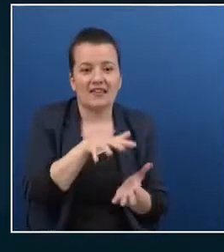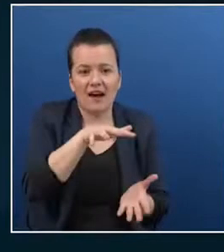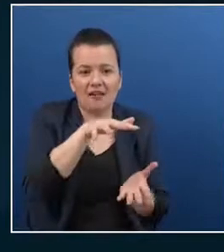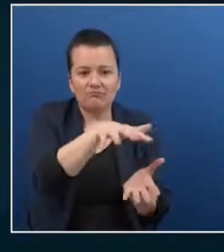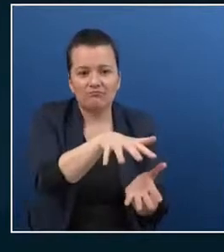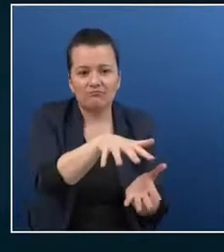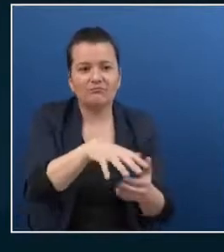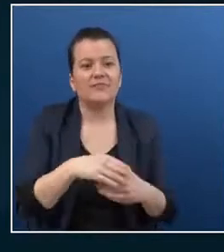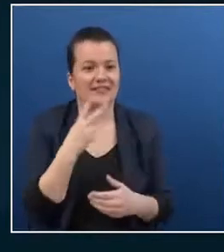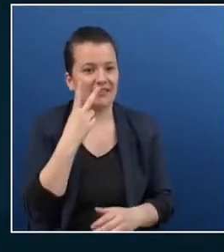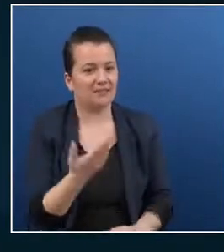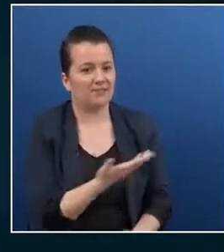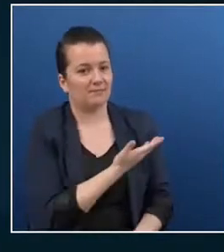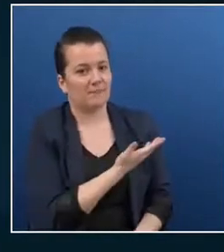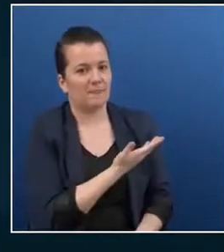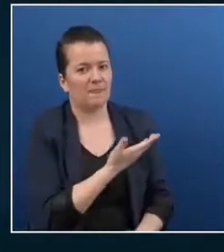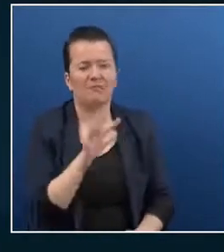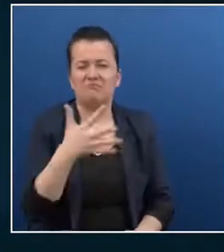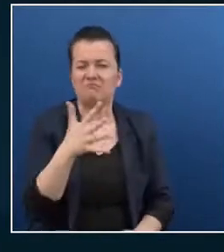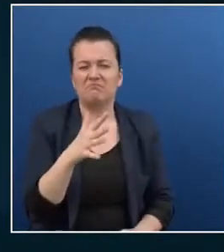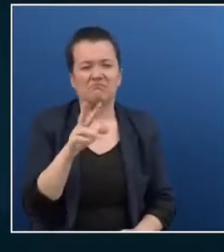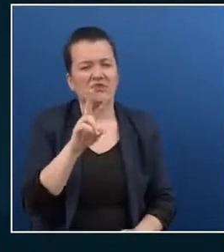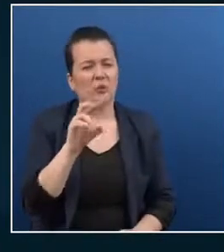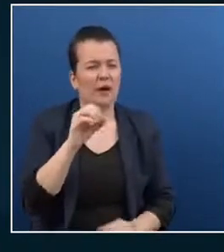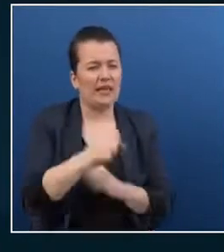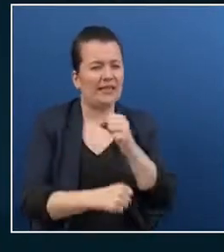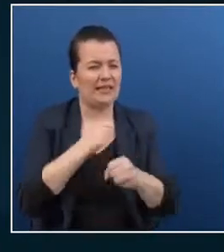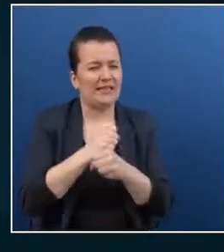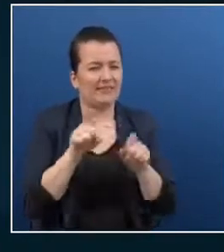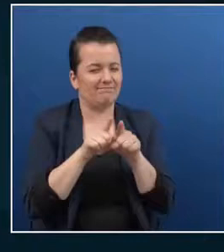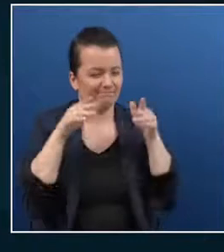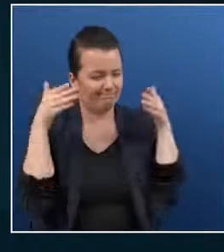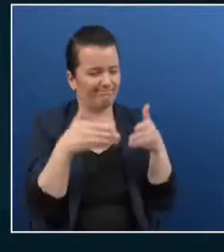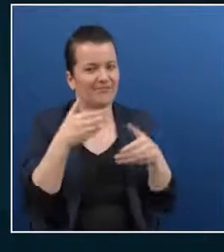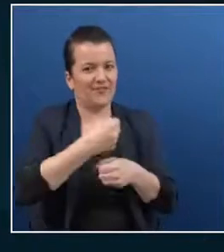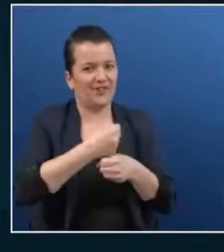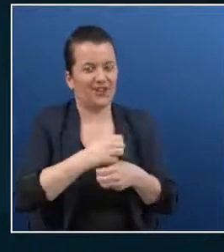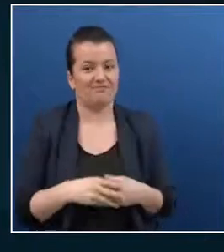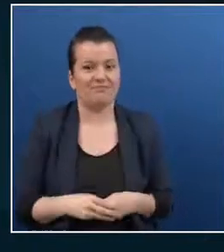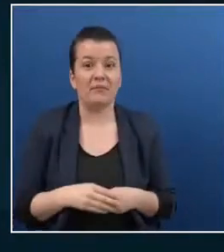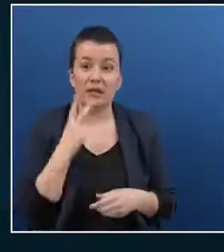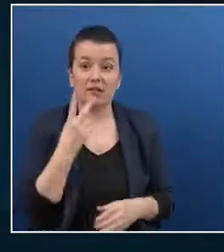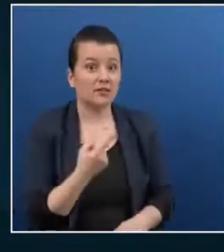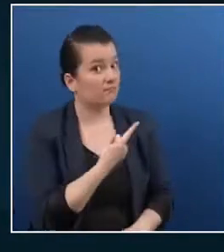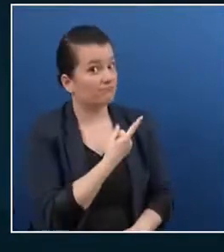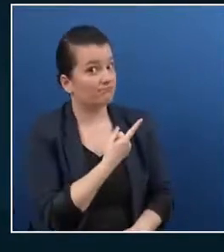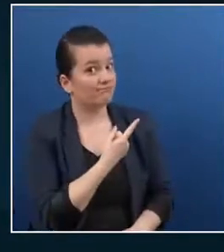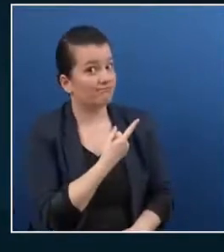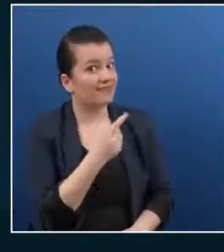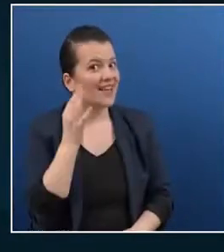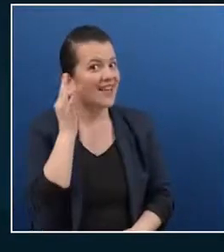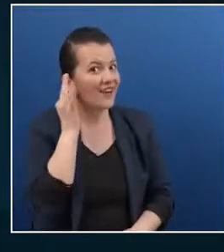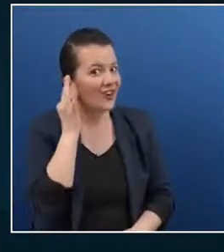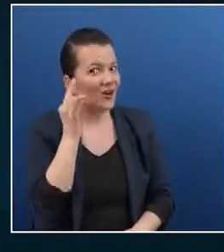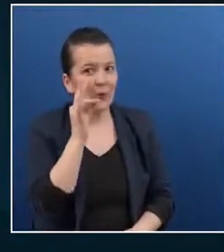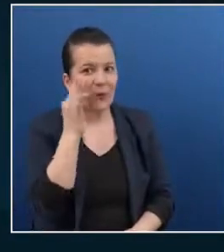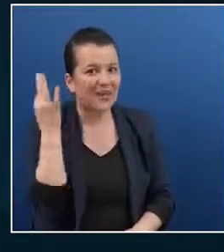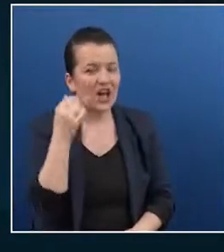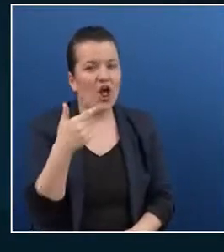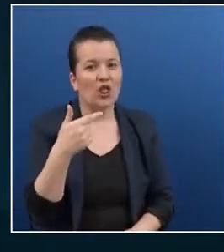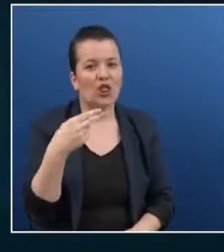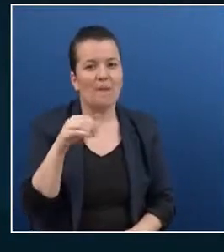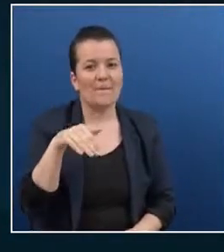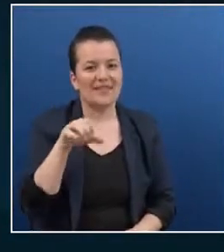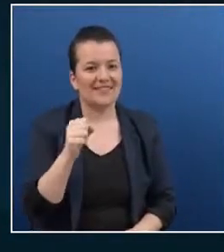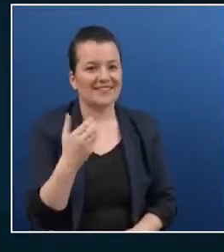take. So this is Thomas, and her name was Thomas, who is a girl, and this was